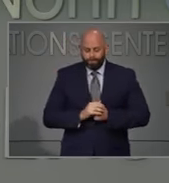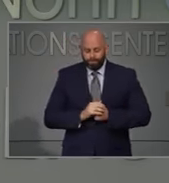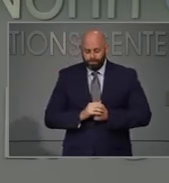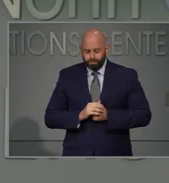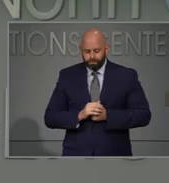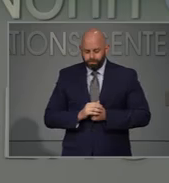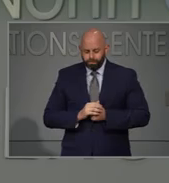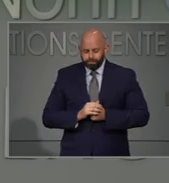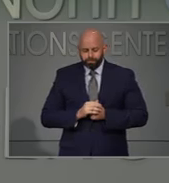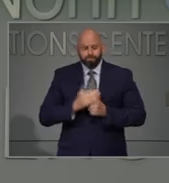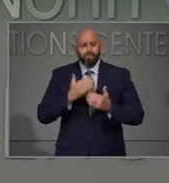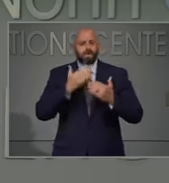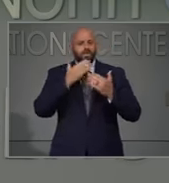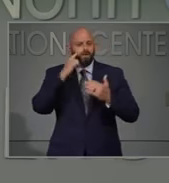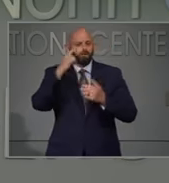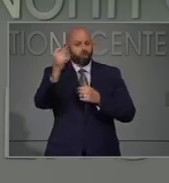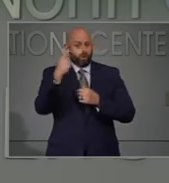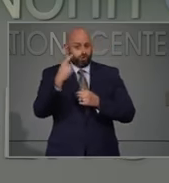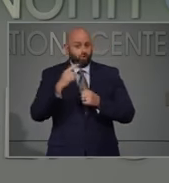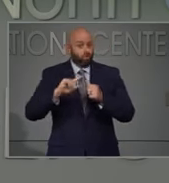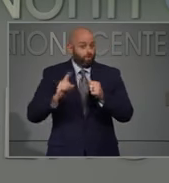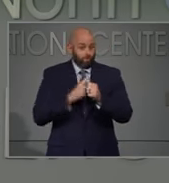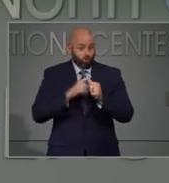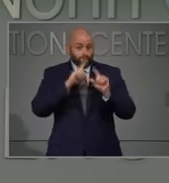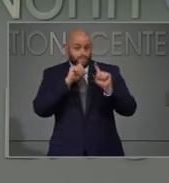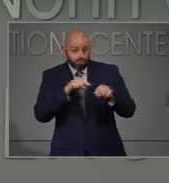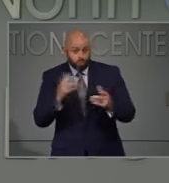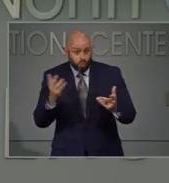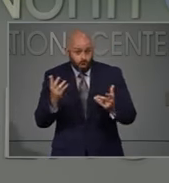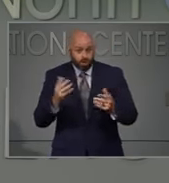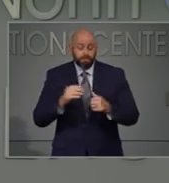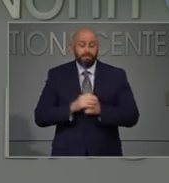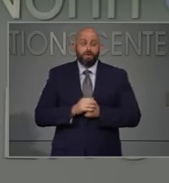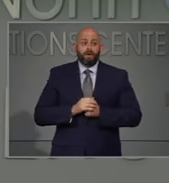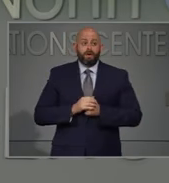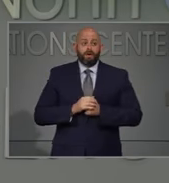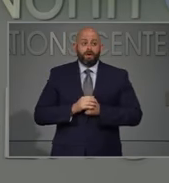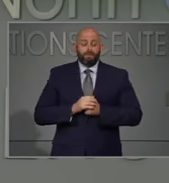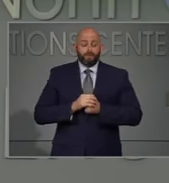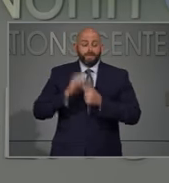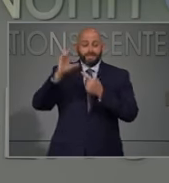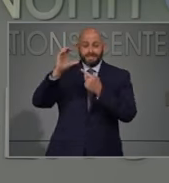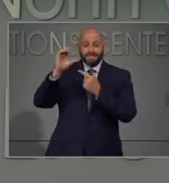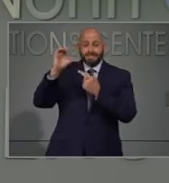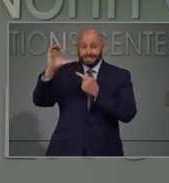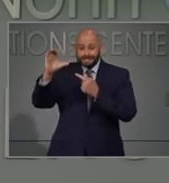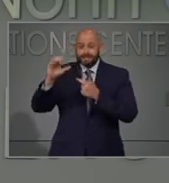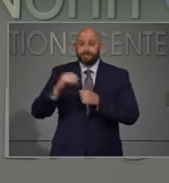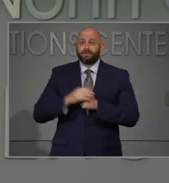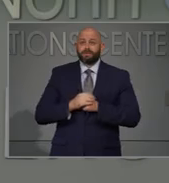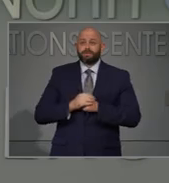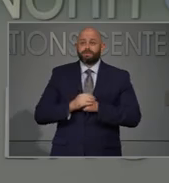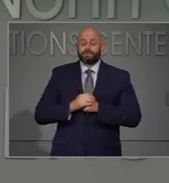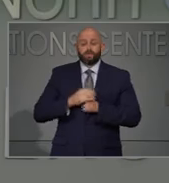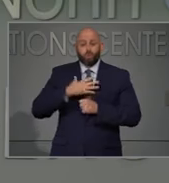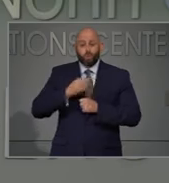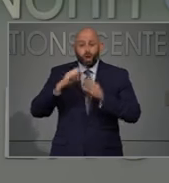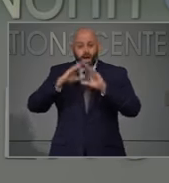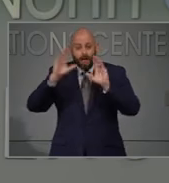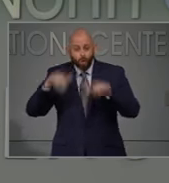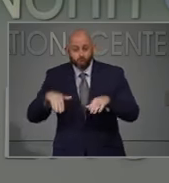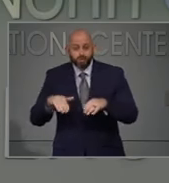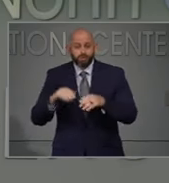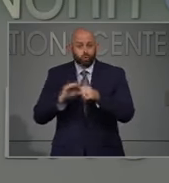question. First, the guidance is pretty clear from the CDC and the White House Coronavirus Task